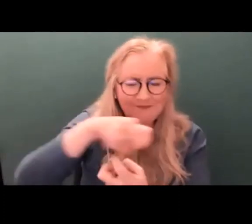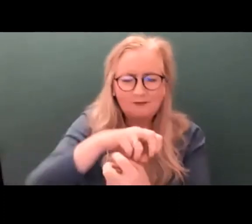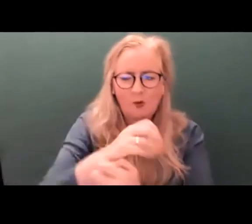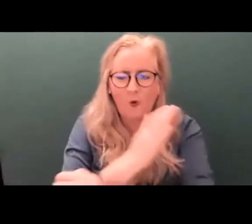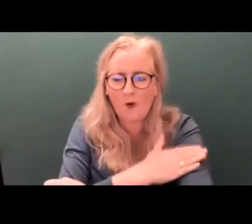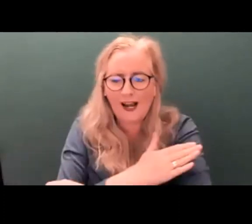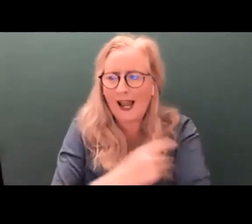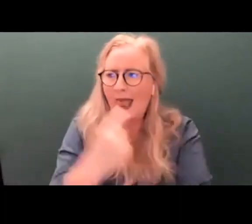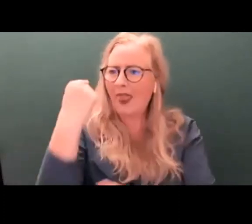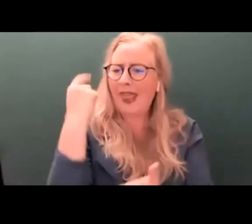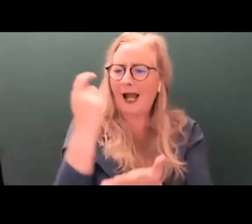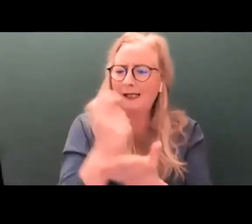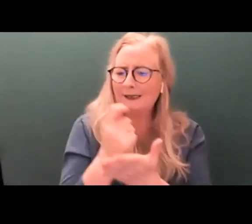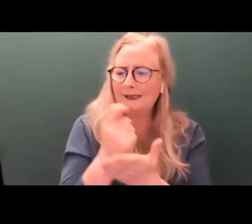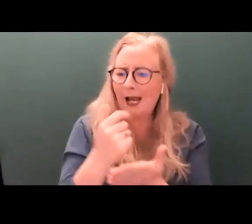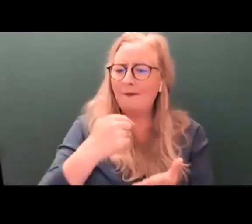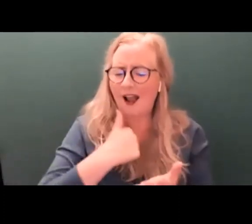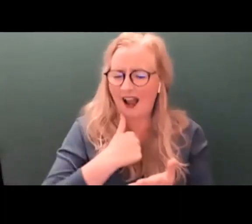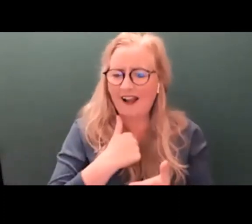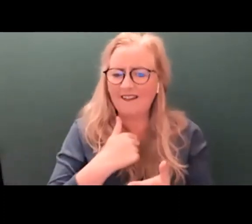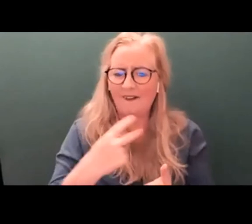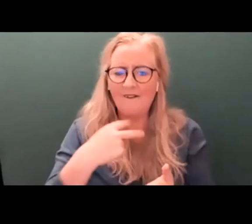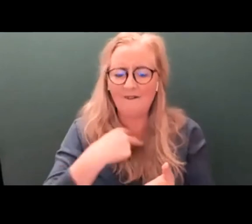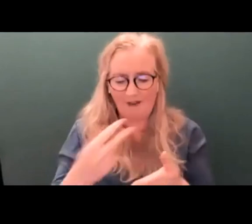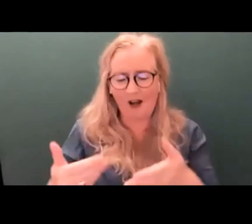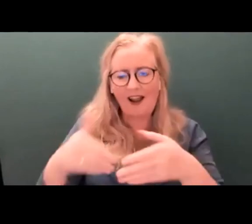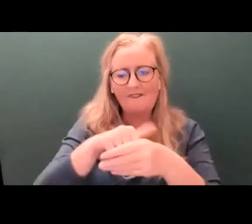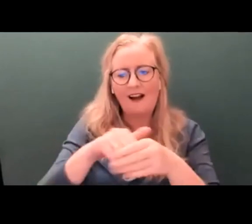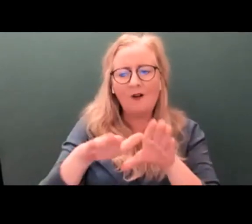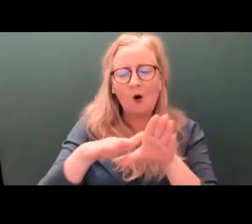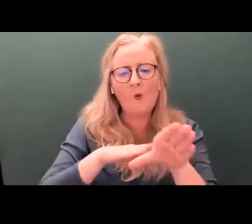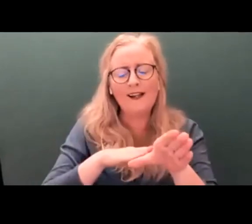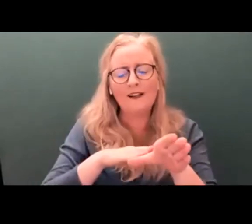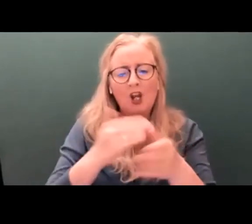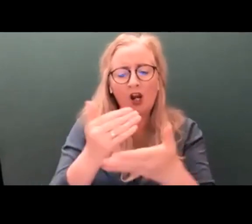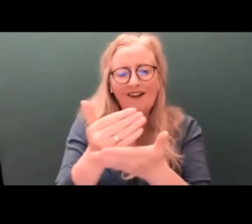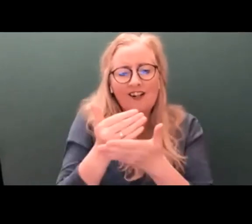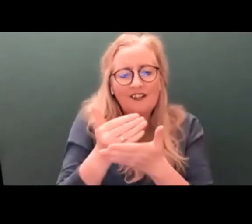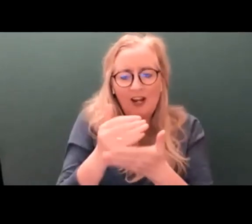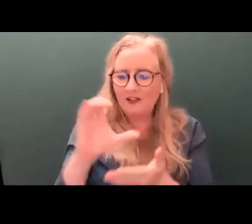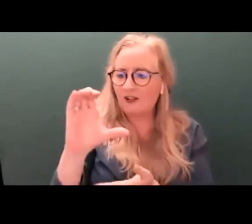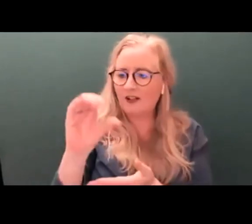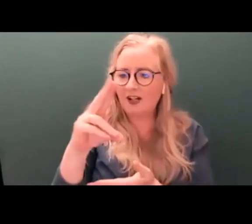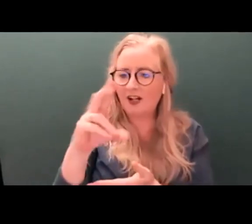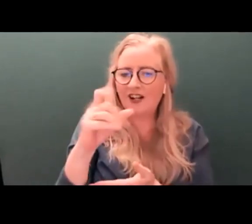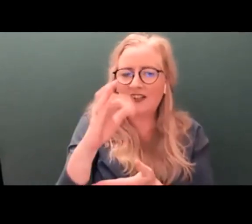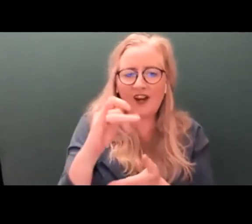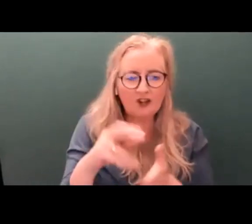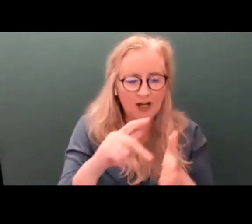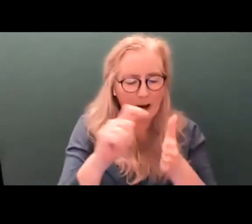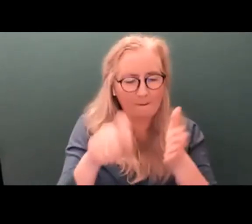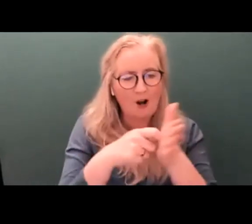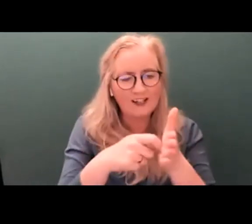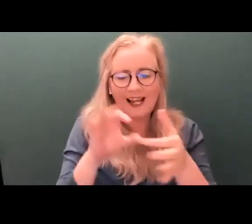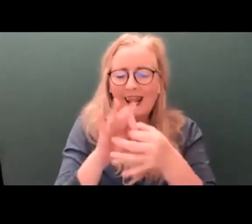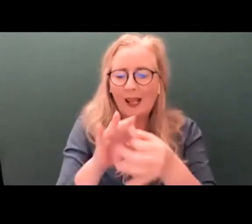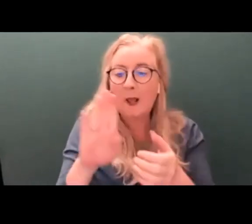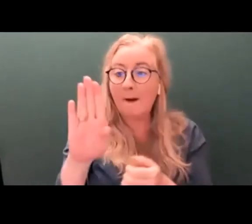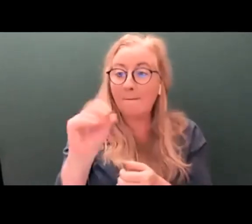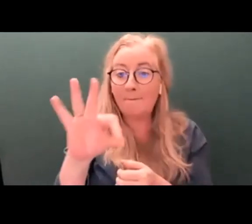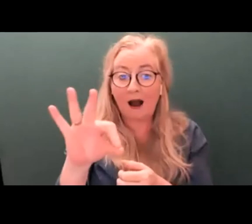at the time I would be very much involved in conservation volunteer projects in relation to bog restoration,